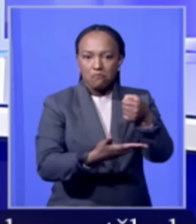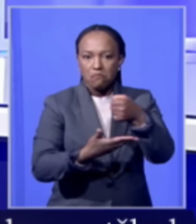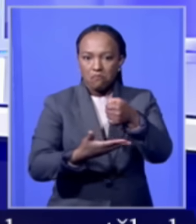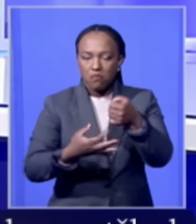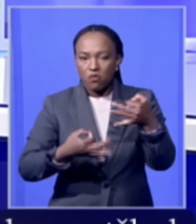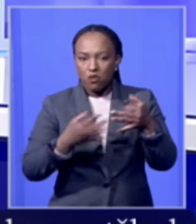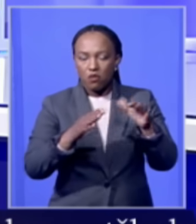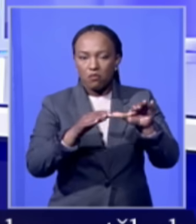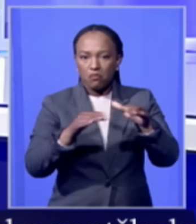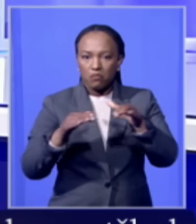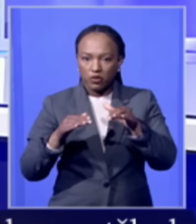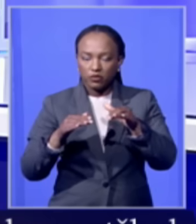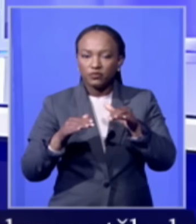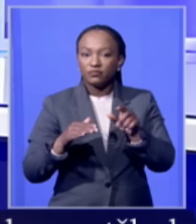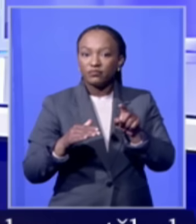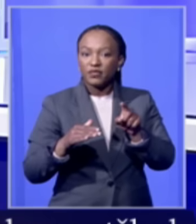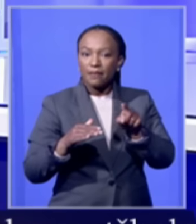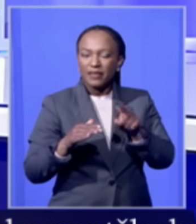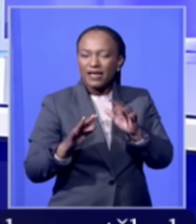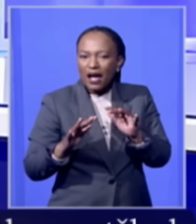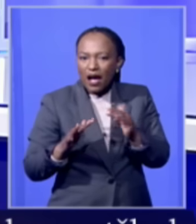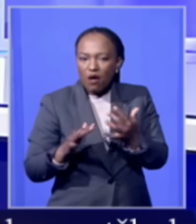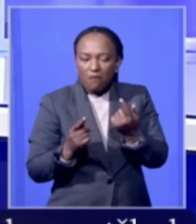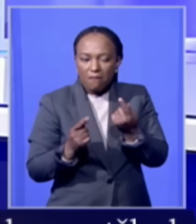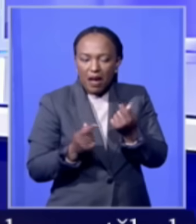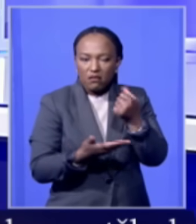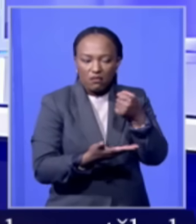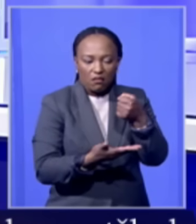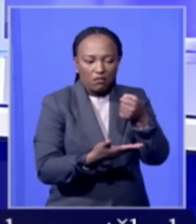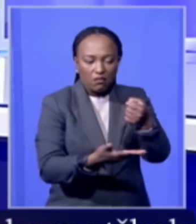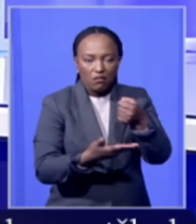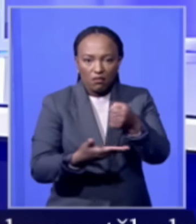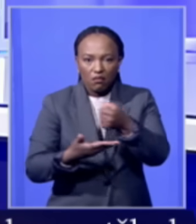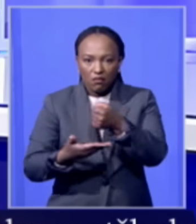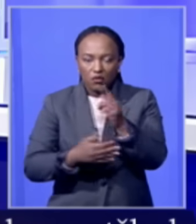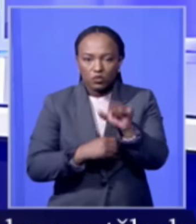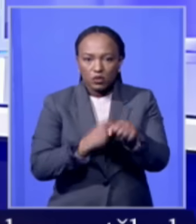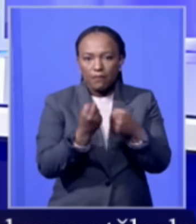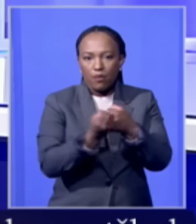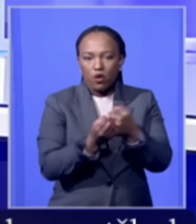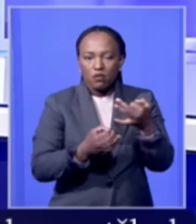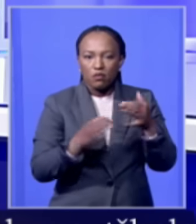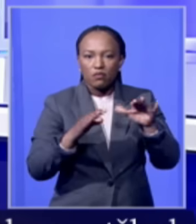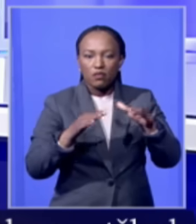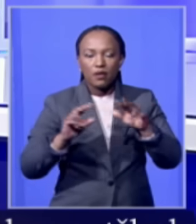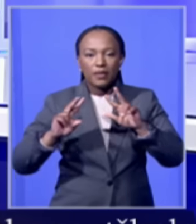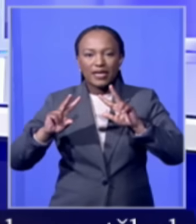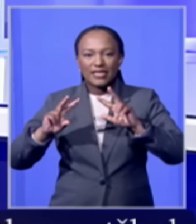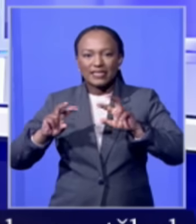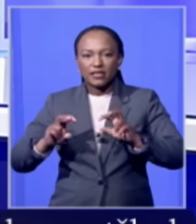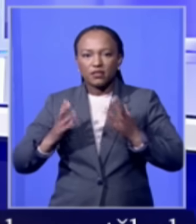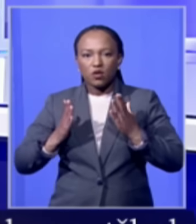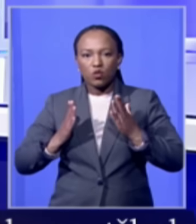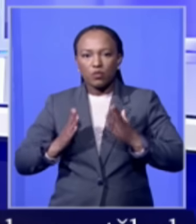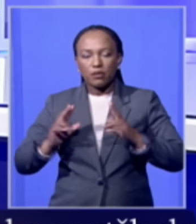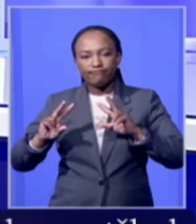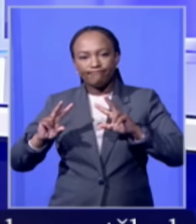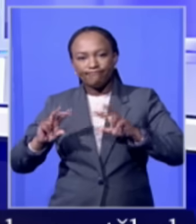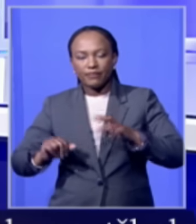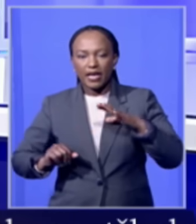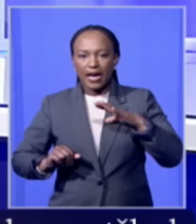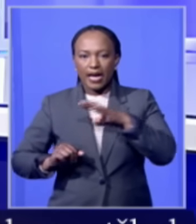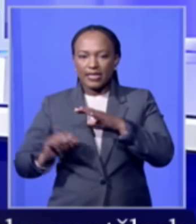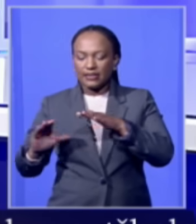thekgo yeo e swanela ke go tšea sebopego sefe. Le ge go le bjalo diphatišišo tša ga bjale go tšwa go Human Sciences Research Council